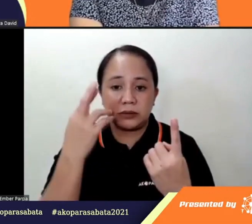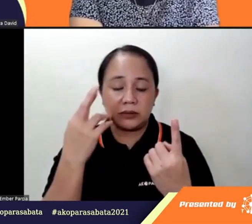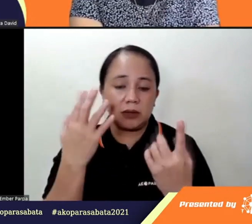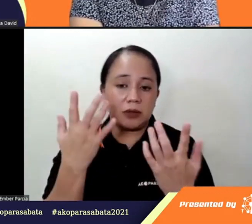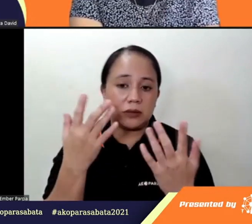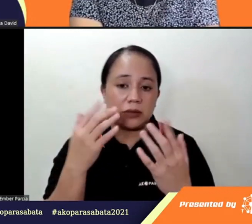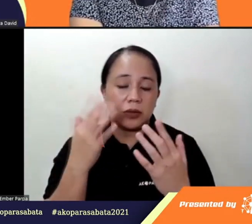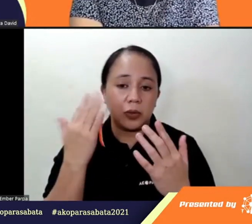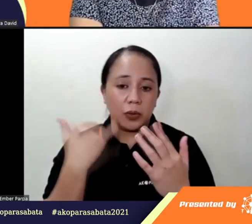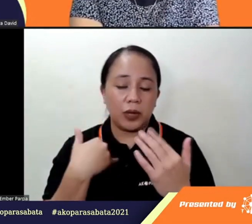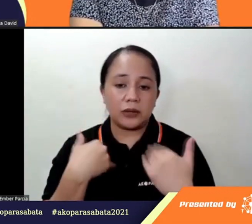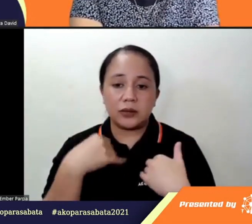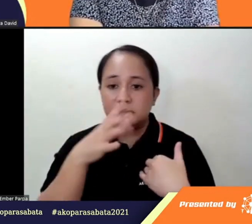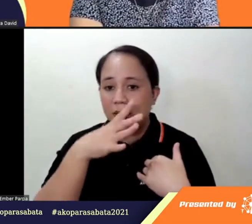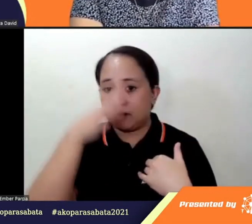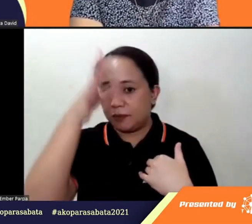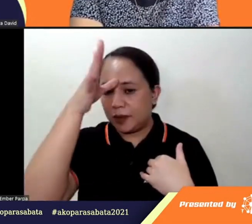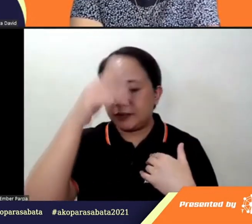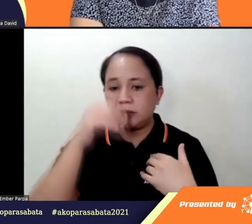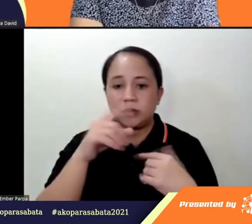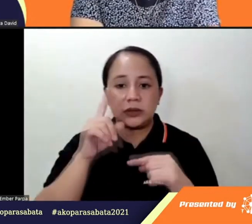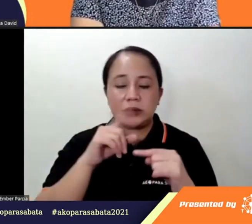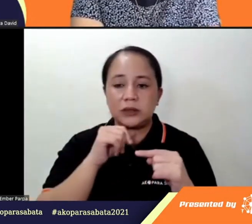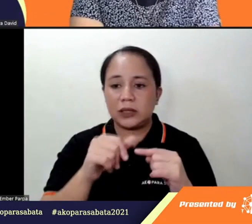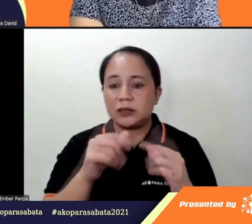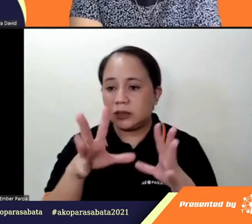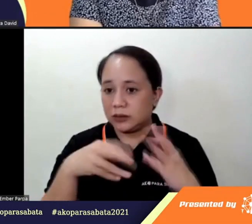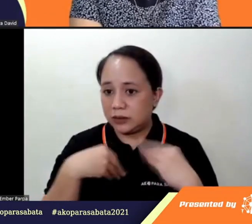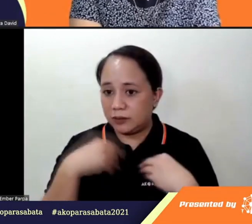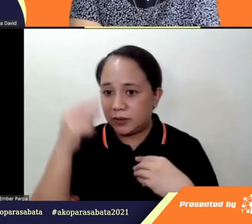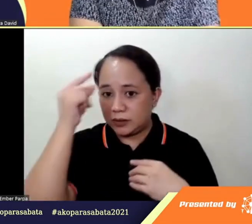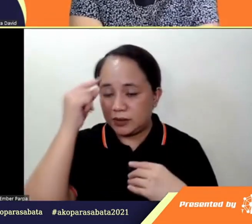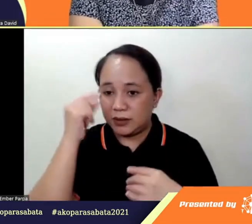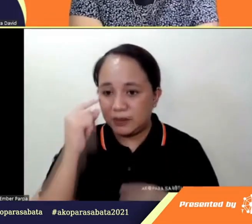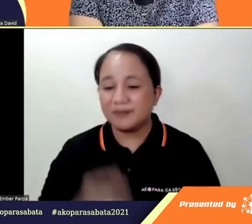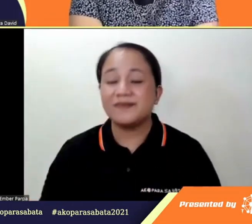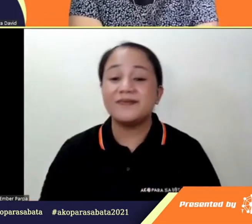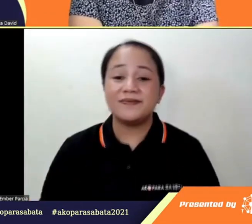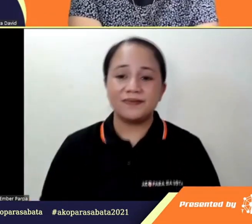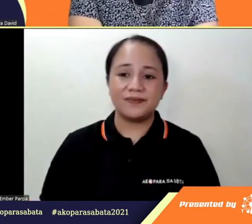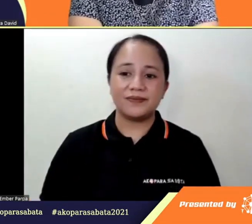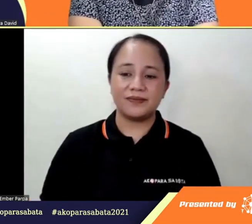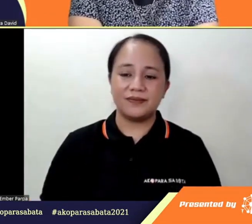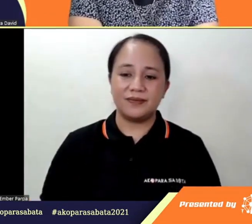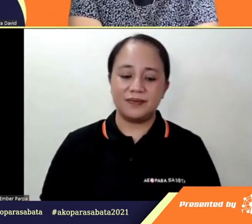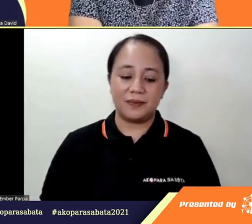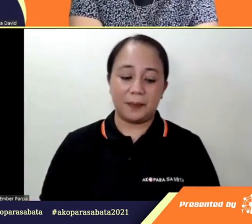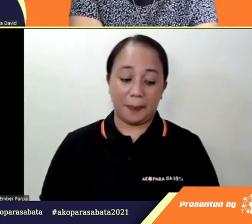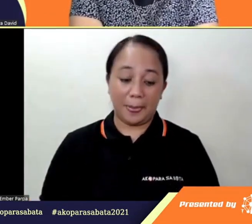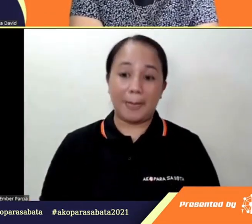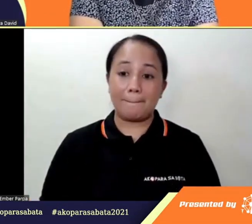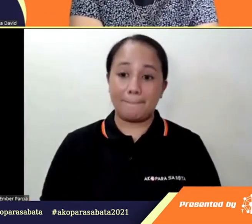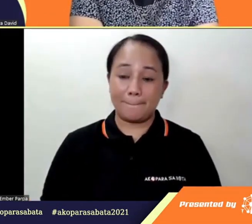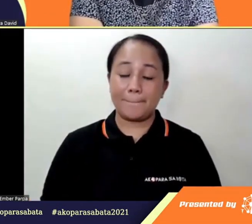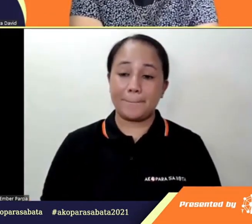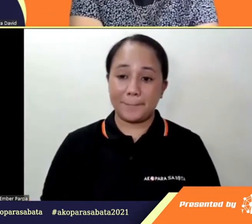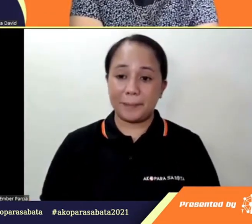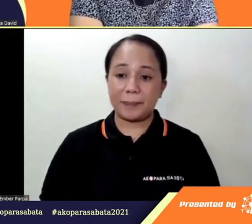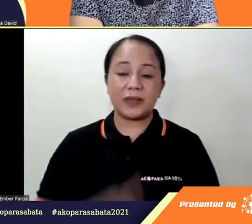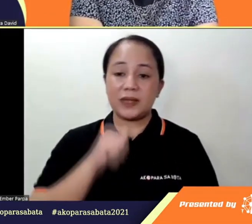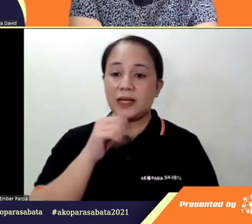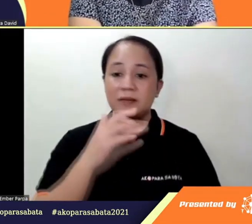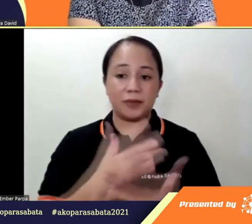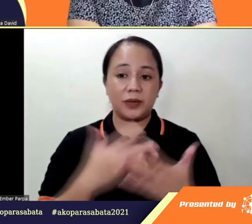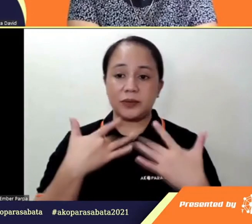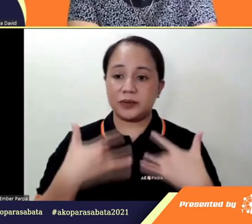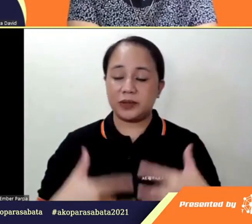was because their parents could not accept their gender. Yeah. Oh, okay. So it's not part of depression. It